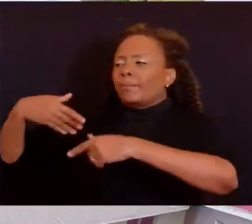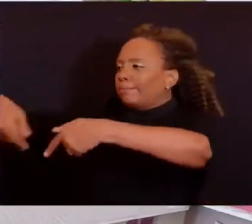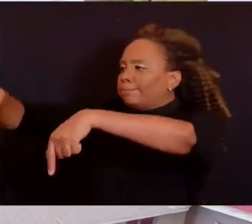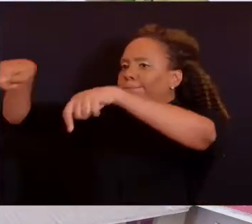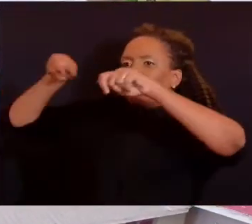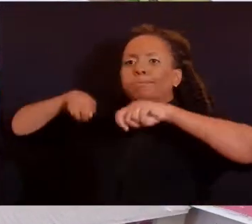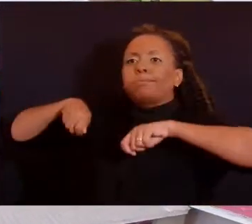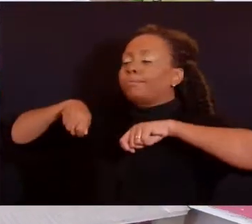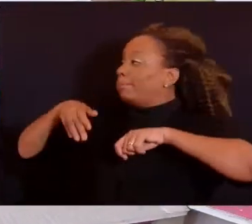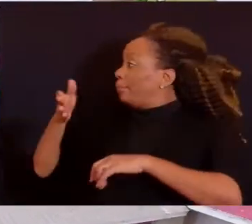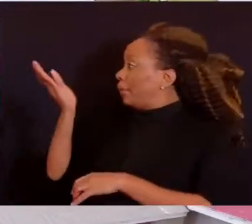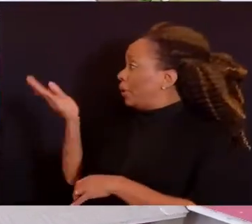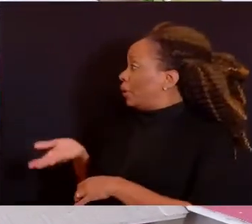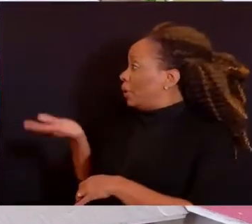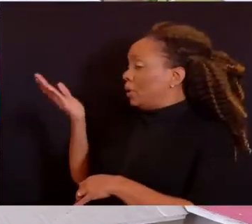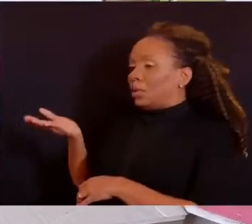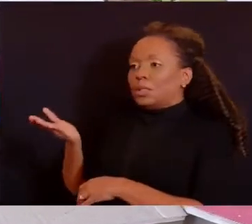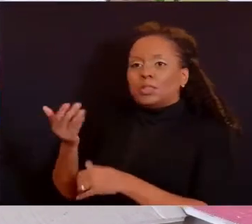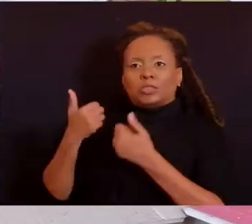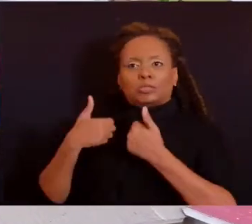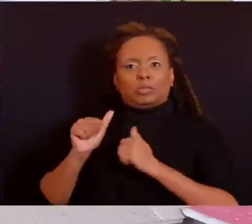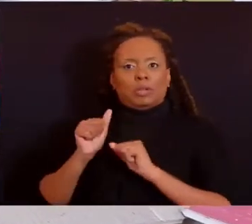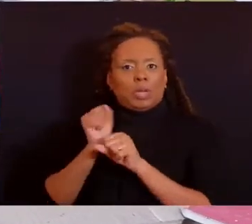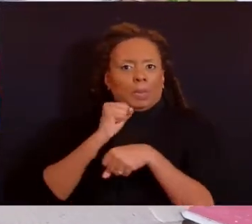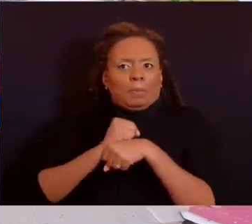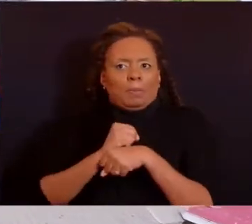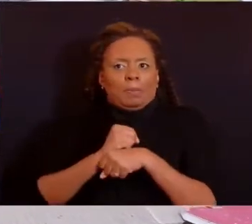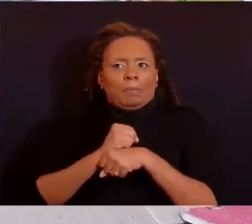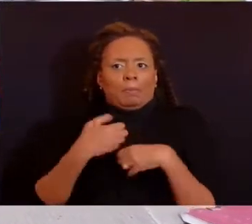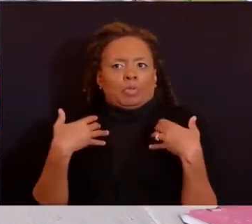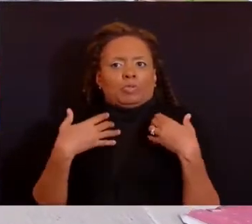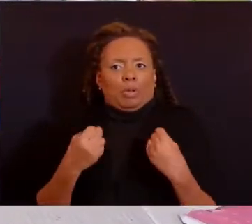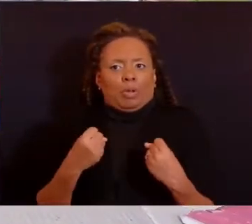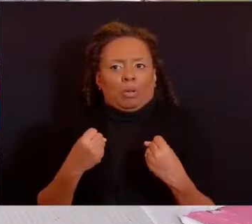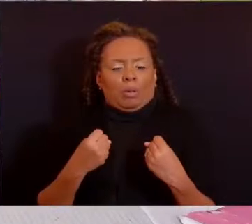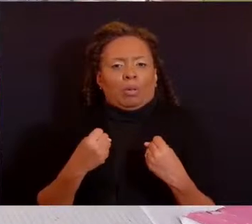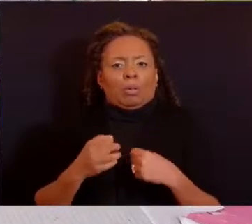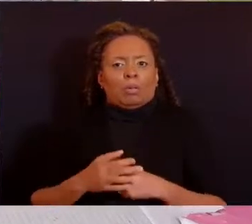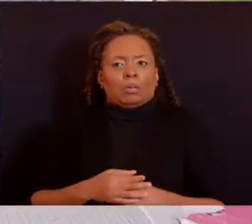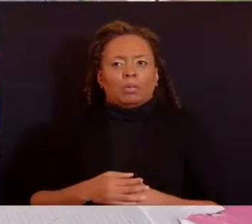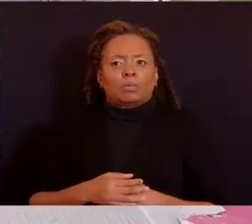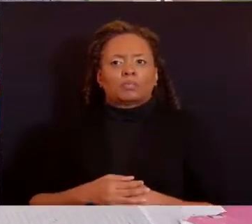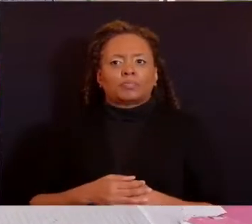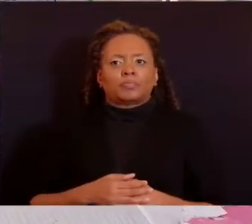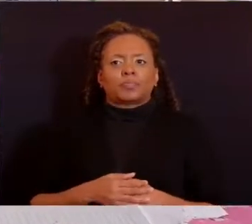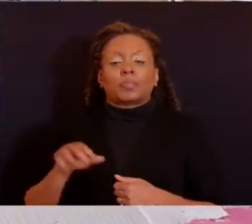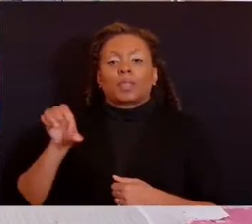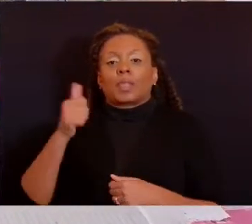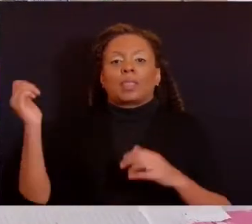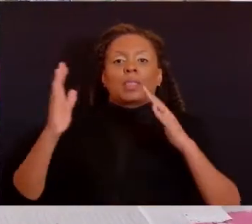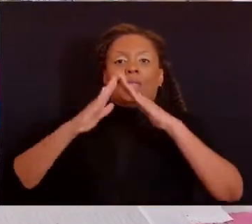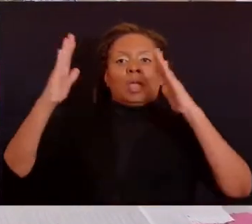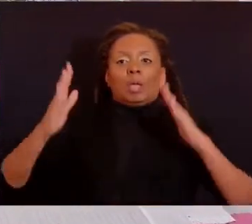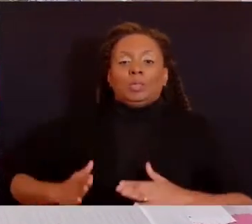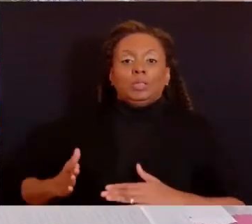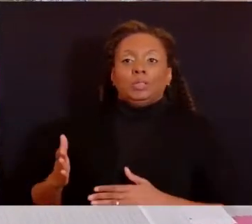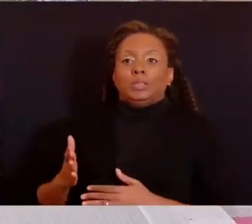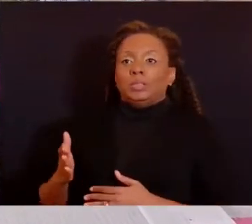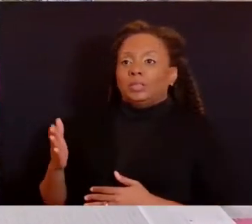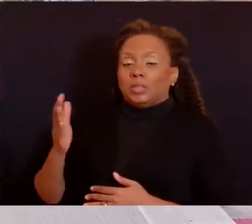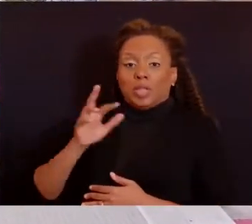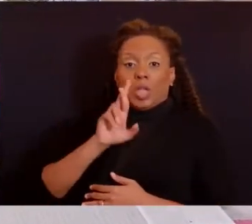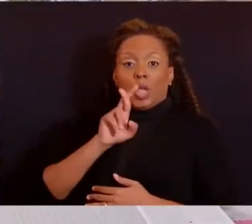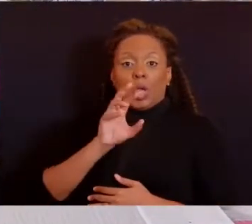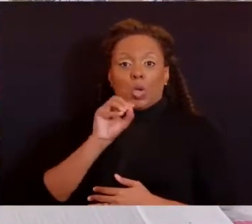secure the property. What we are also aware, a couple houses down, the roof that blew